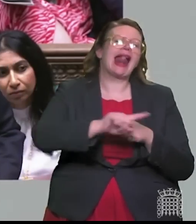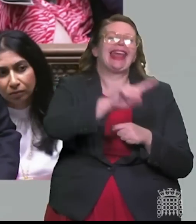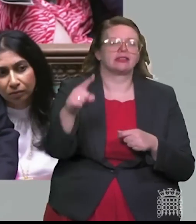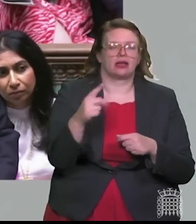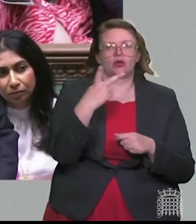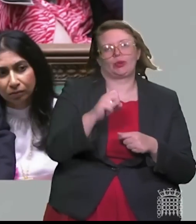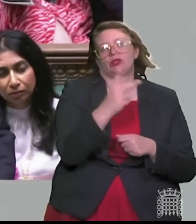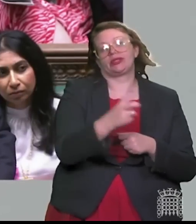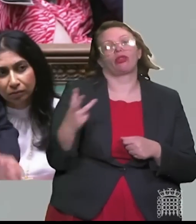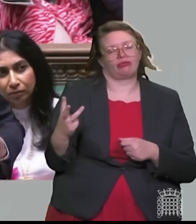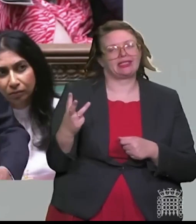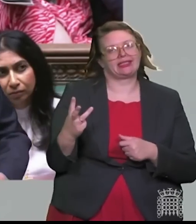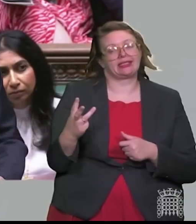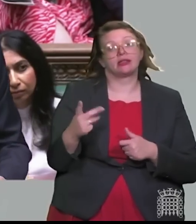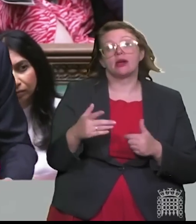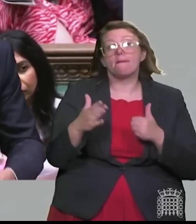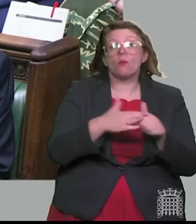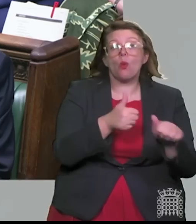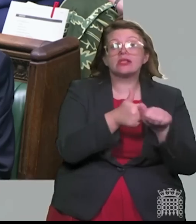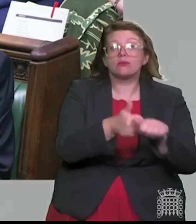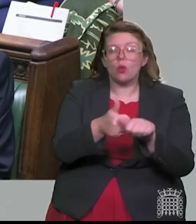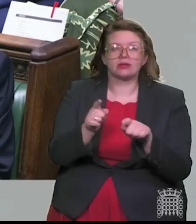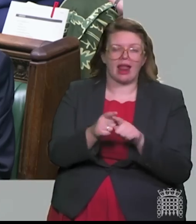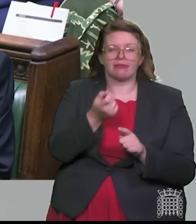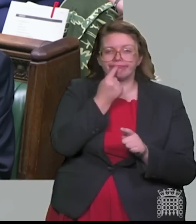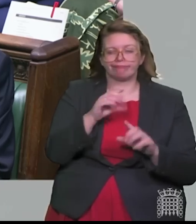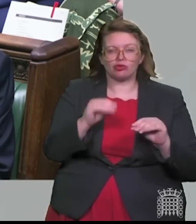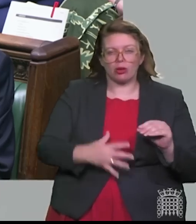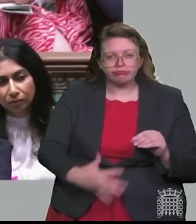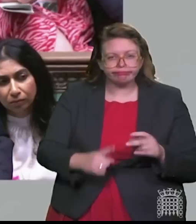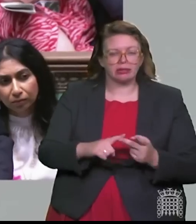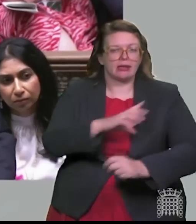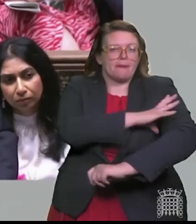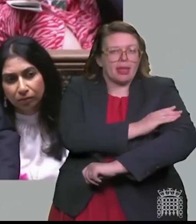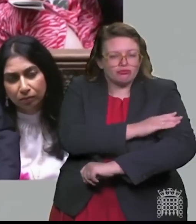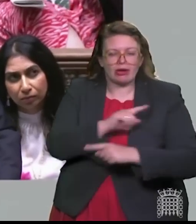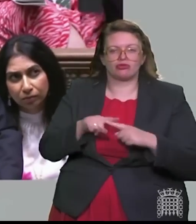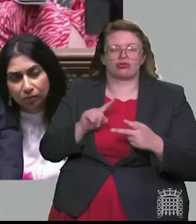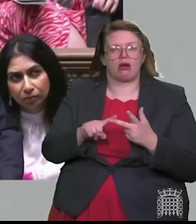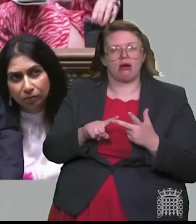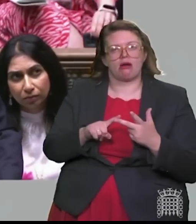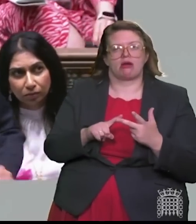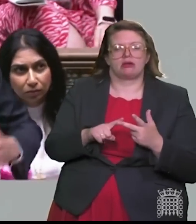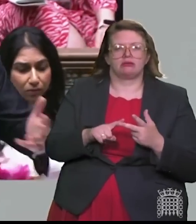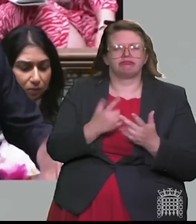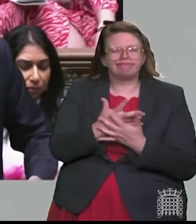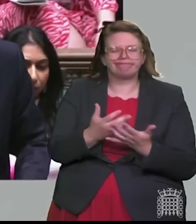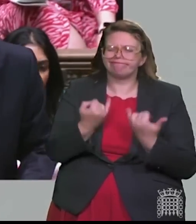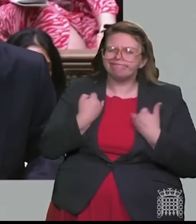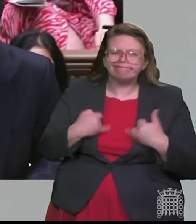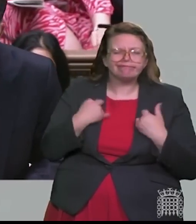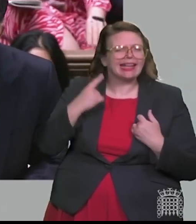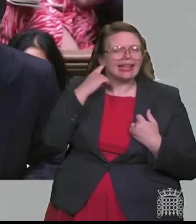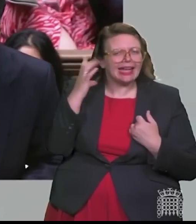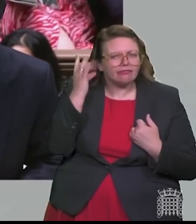as pharmacies start to provide more oral contraception, more blood pressure checks, and crucially, for 7 common ailments like ear infections